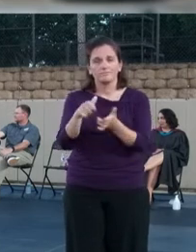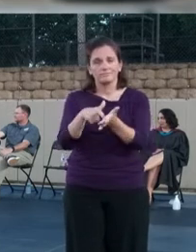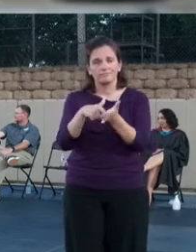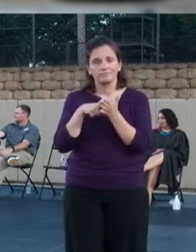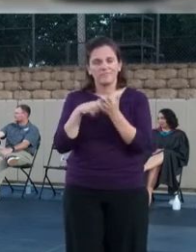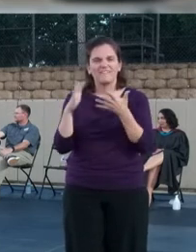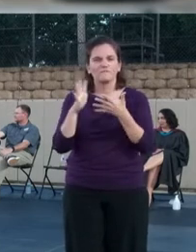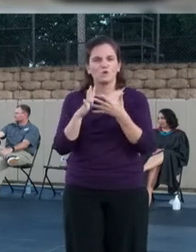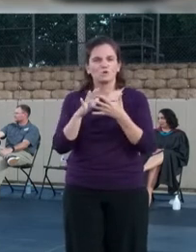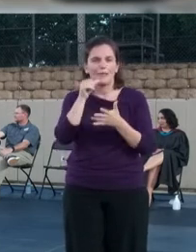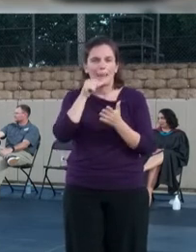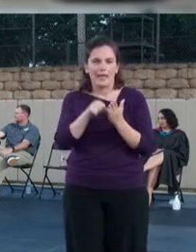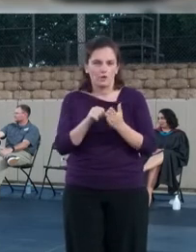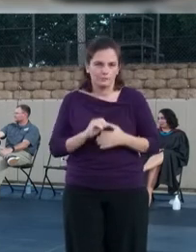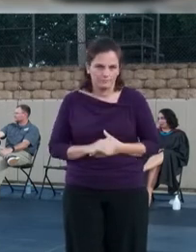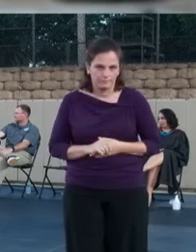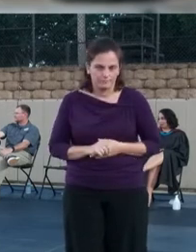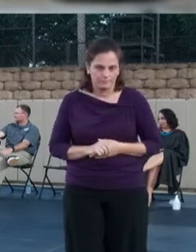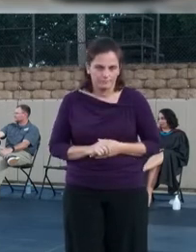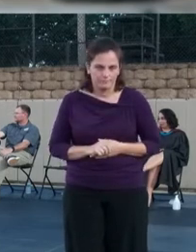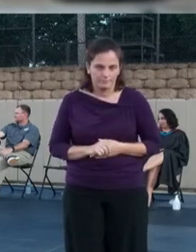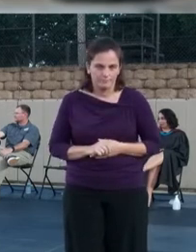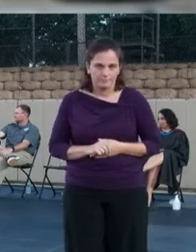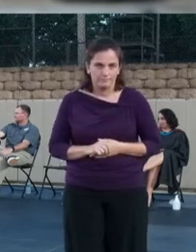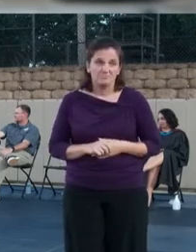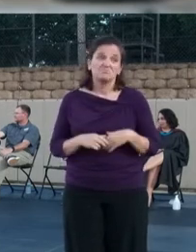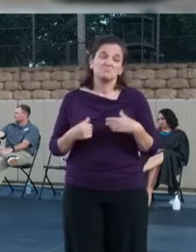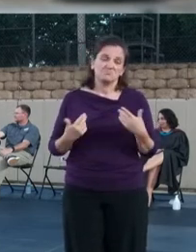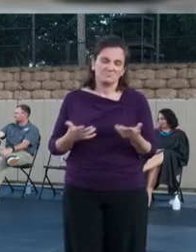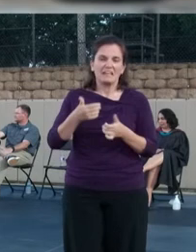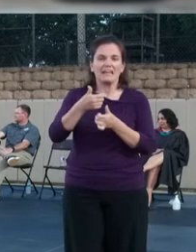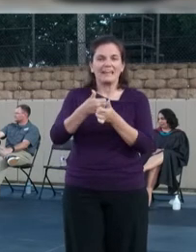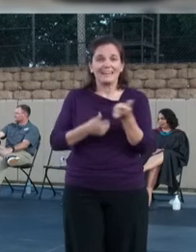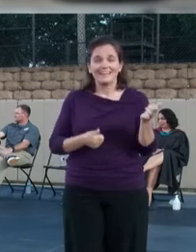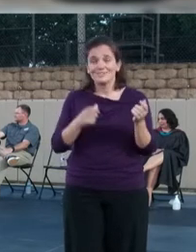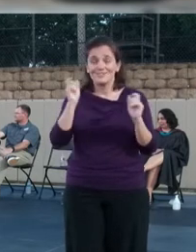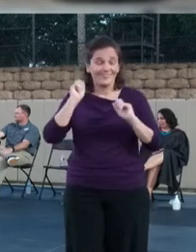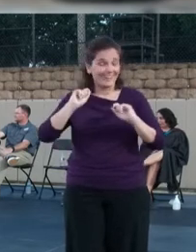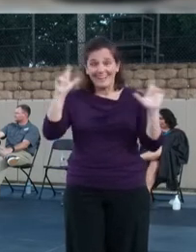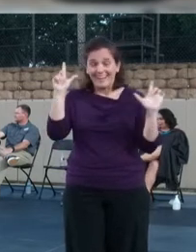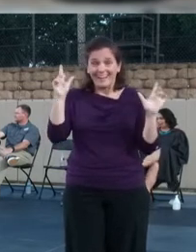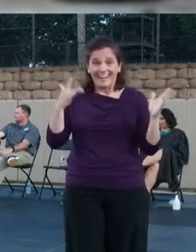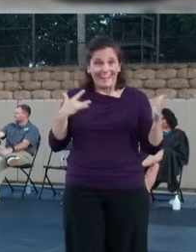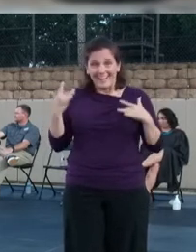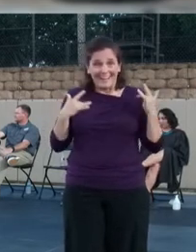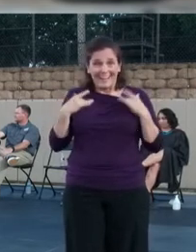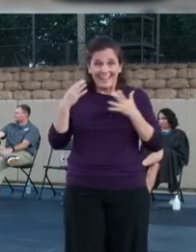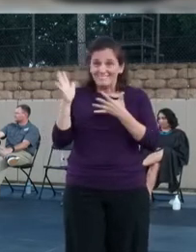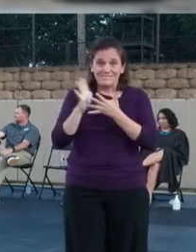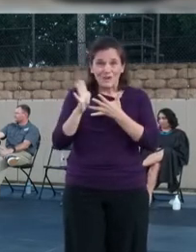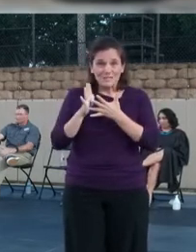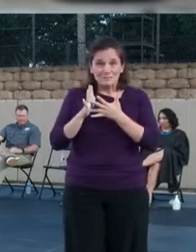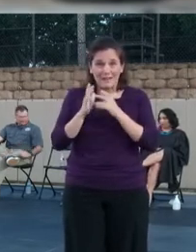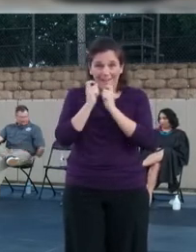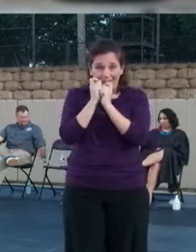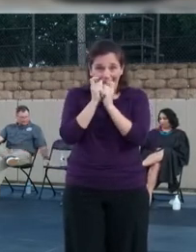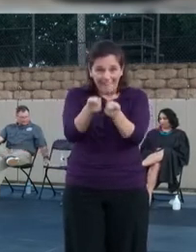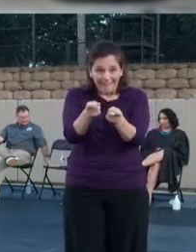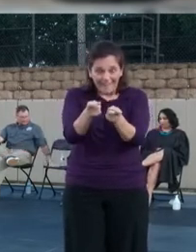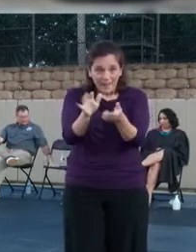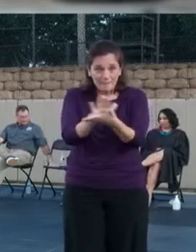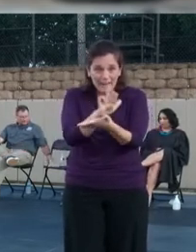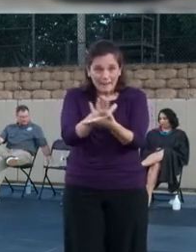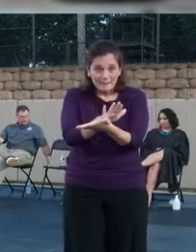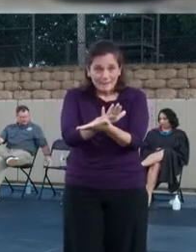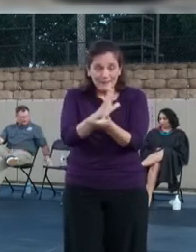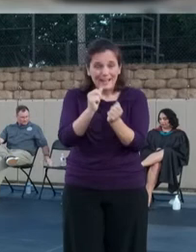freshman letter, in which each bright-eyed incoming student is handed a sheet of paper and